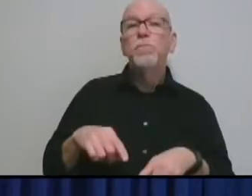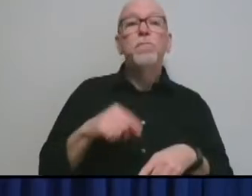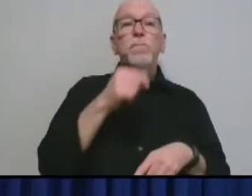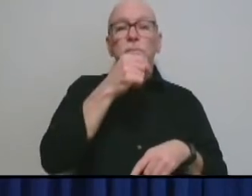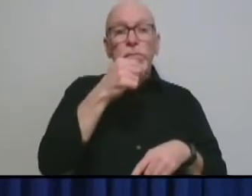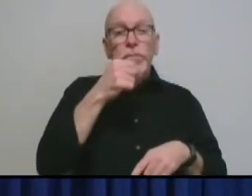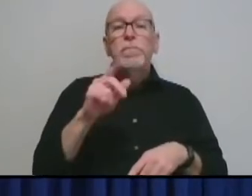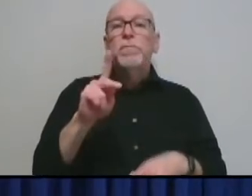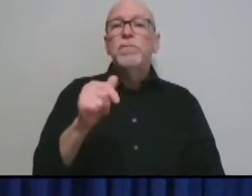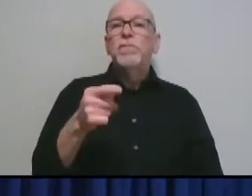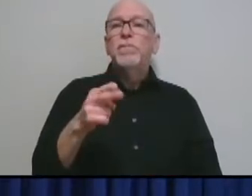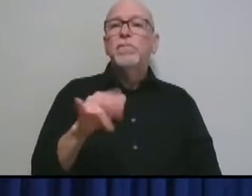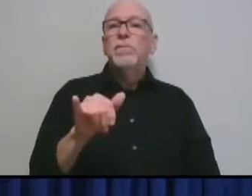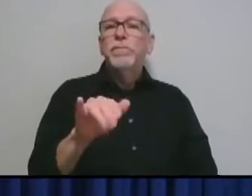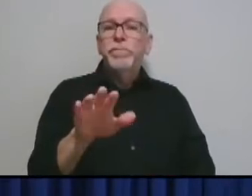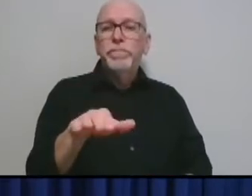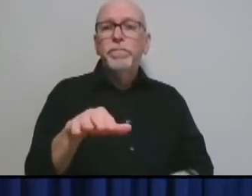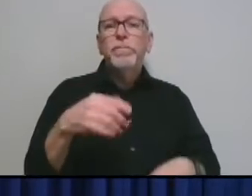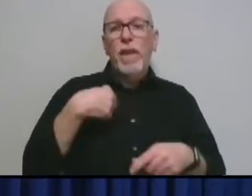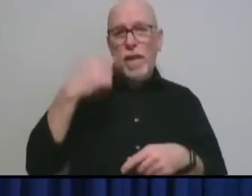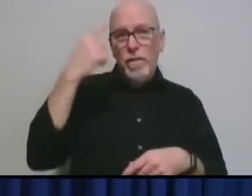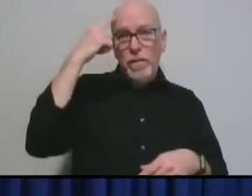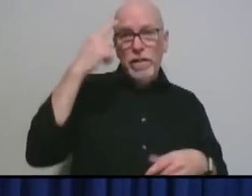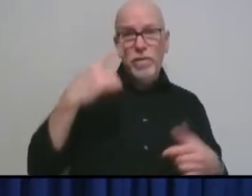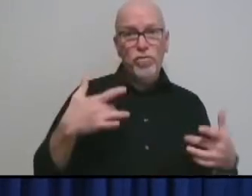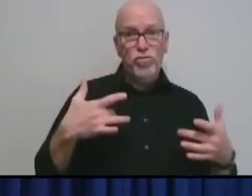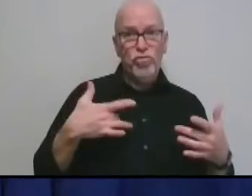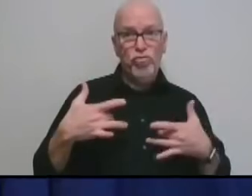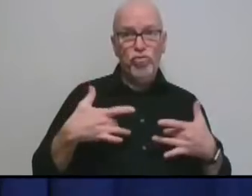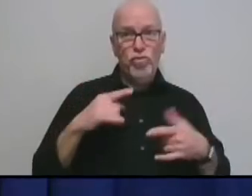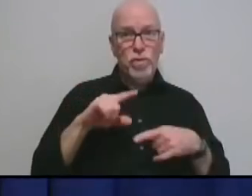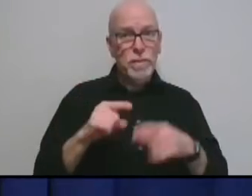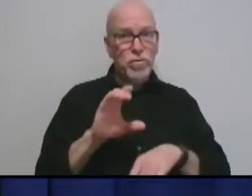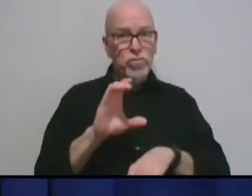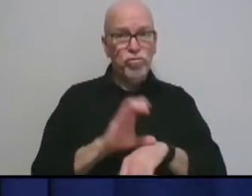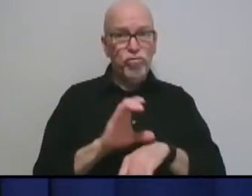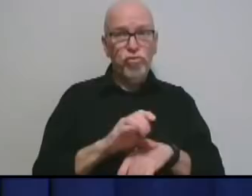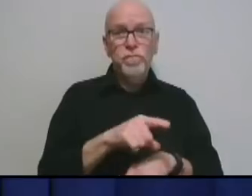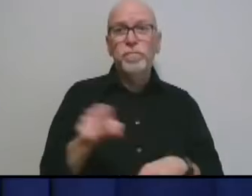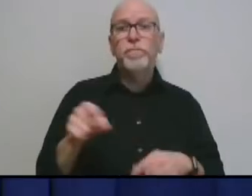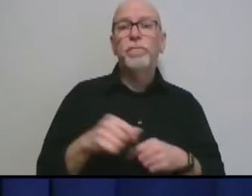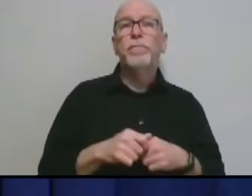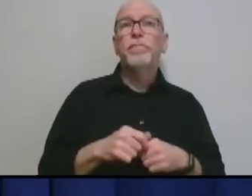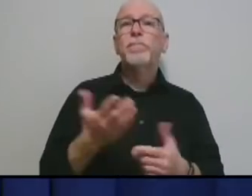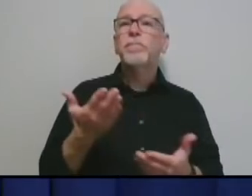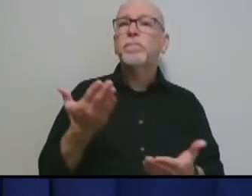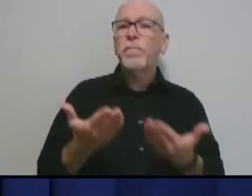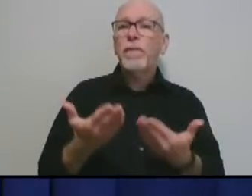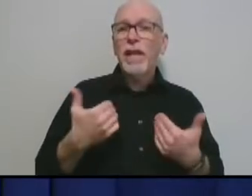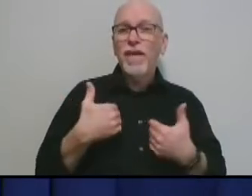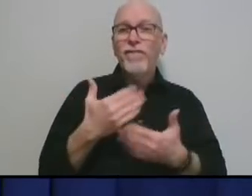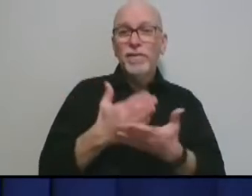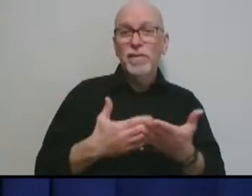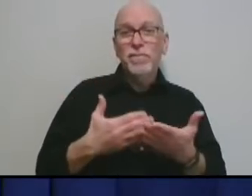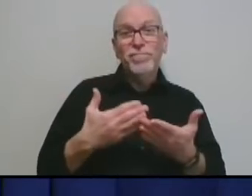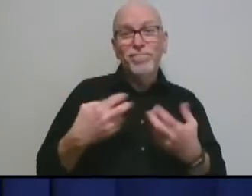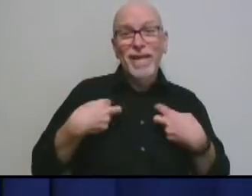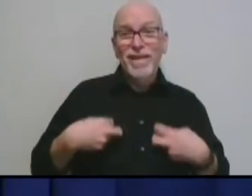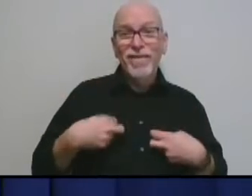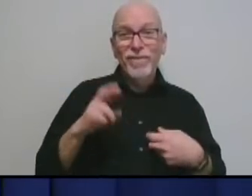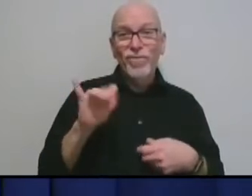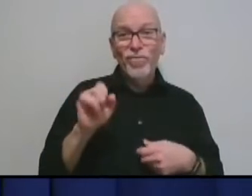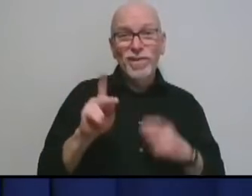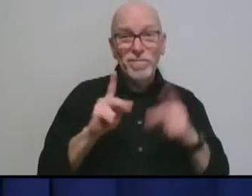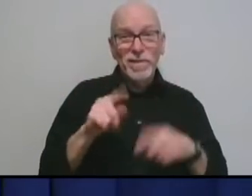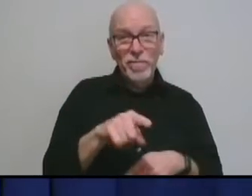think that the concern that I have about churches is that there may be some medically vulnerable people in the church